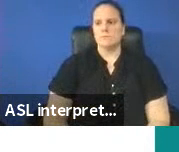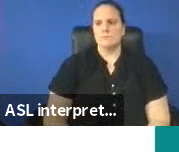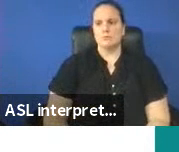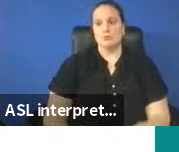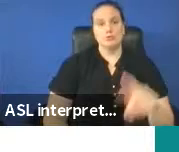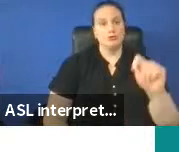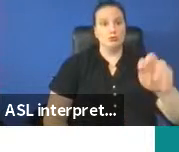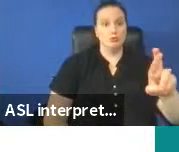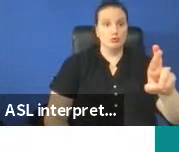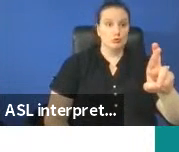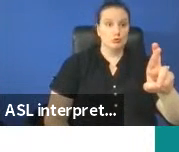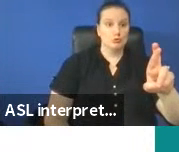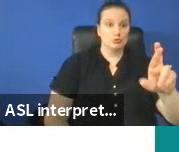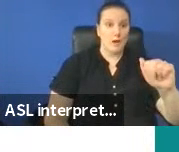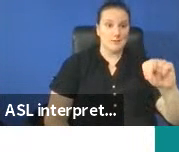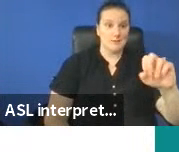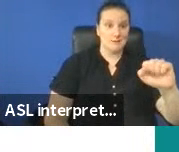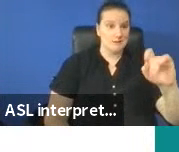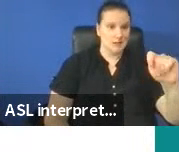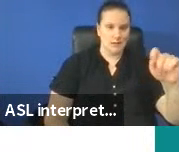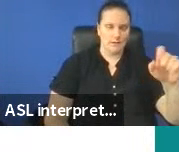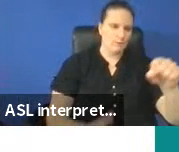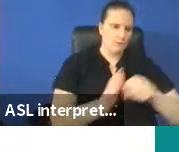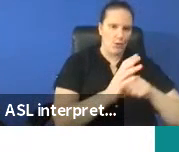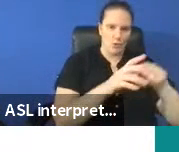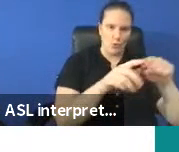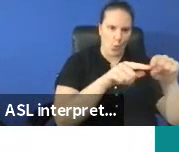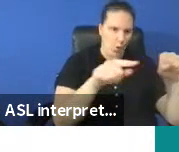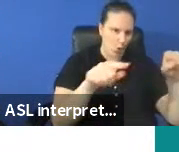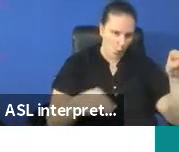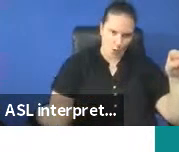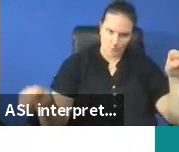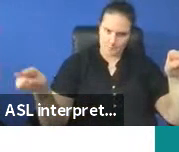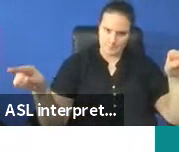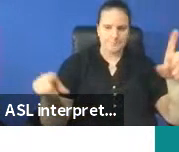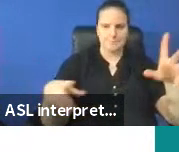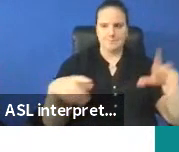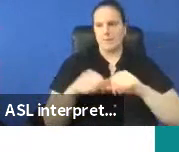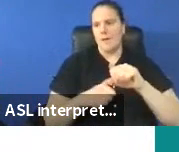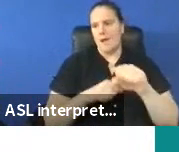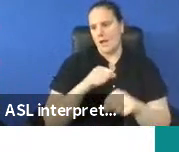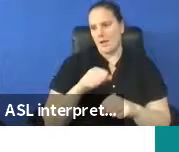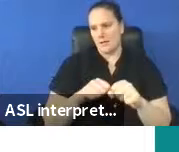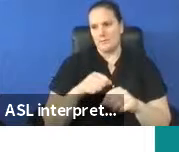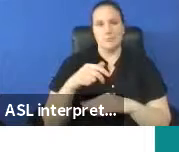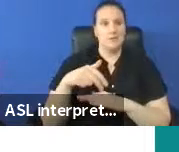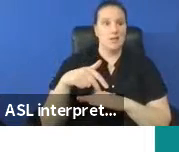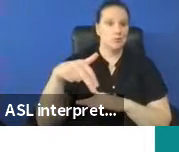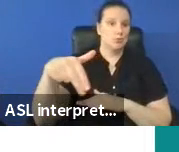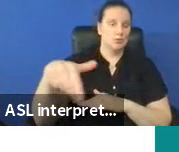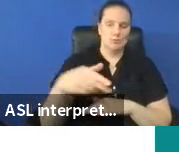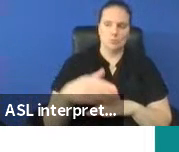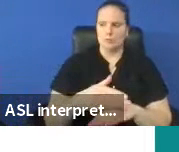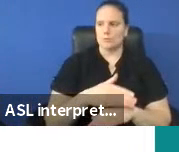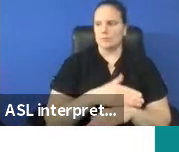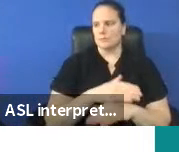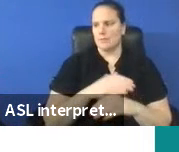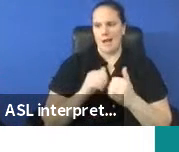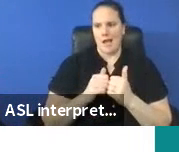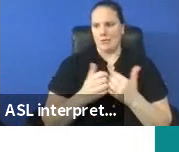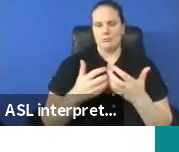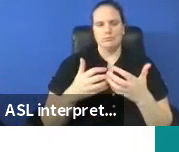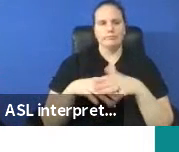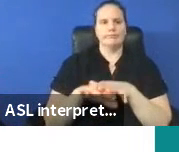Transit as it is defined in the entire corridor, and then the bike and pedestrian improvements and how those are